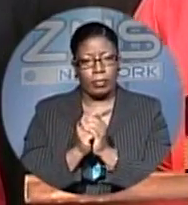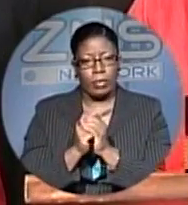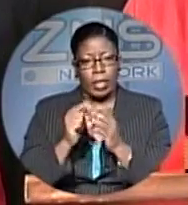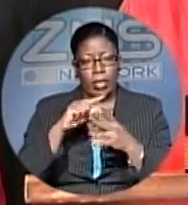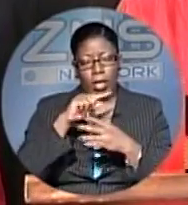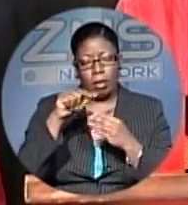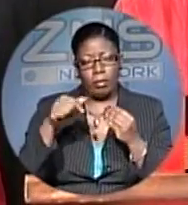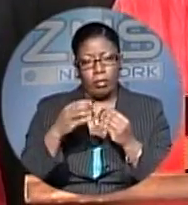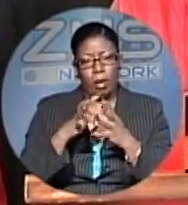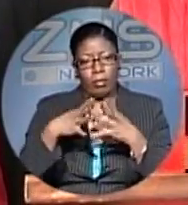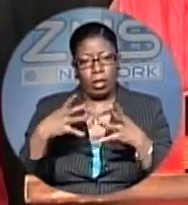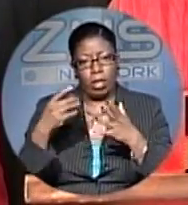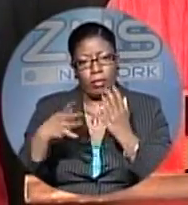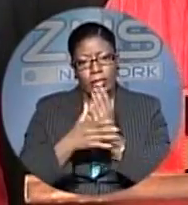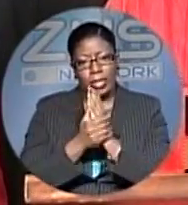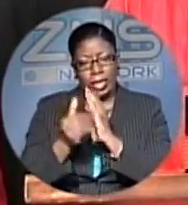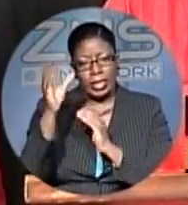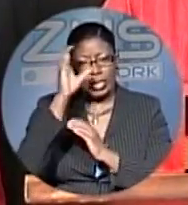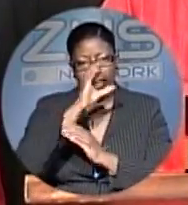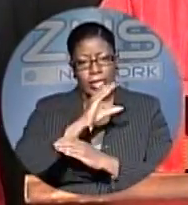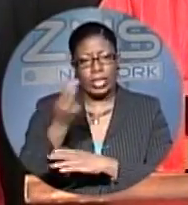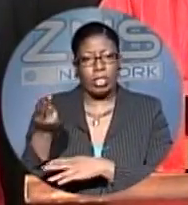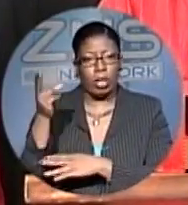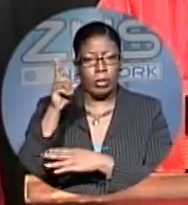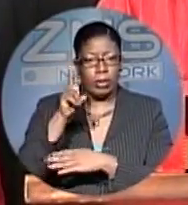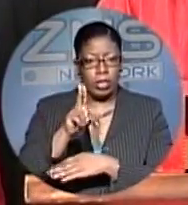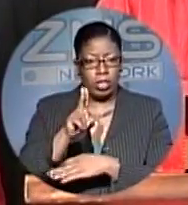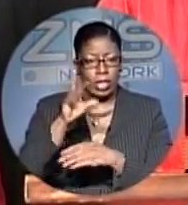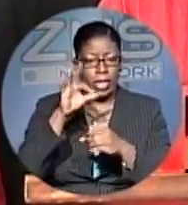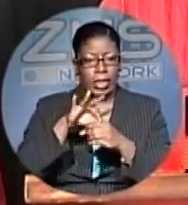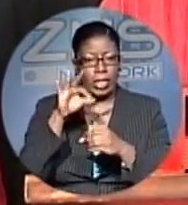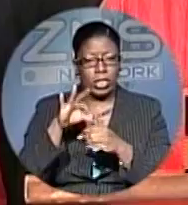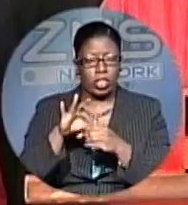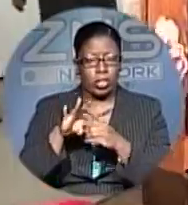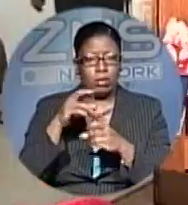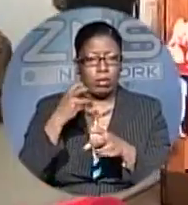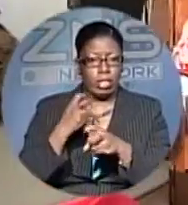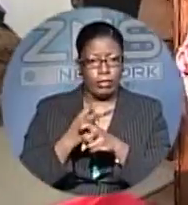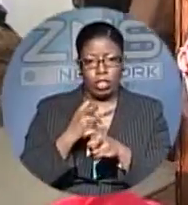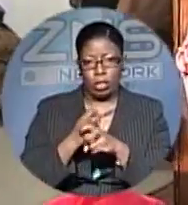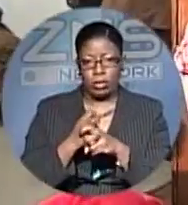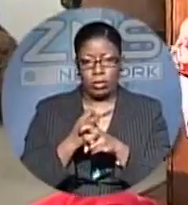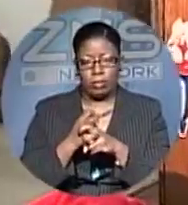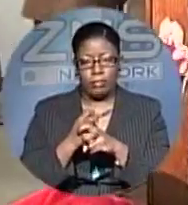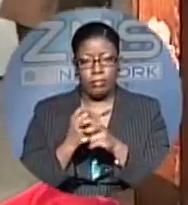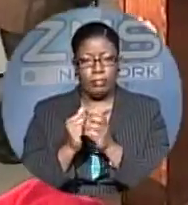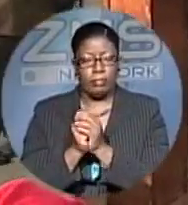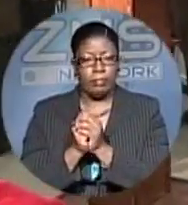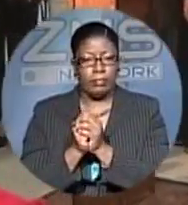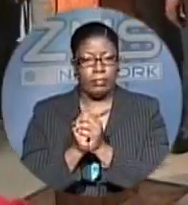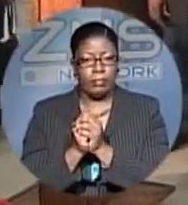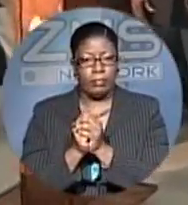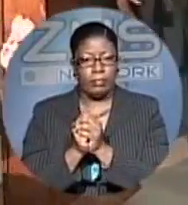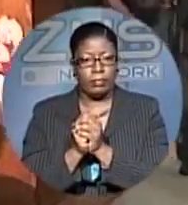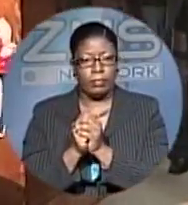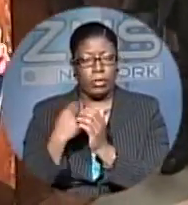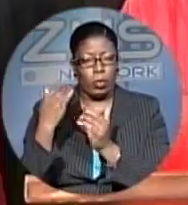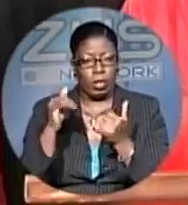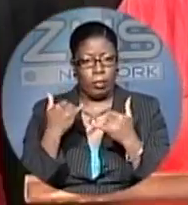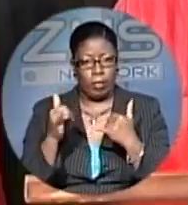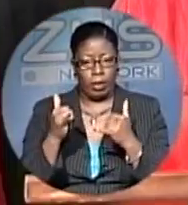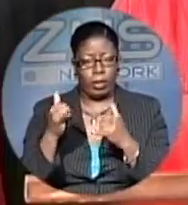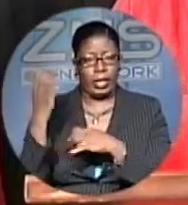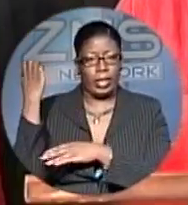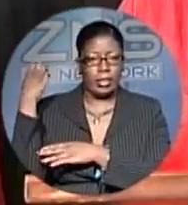those seeking nomination has made our selection process difficult, very difficult indeed. We in the party